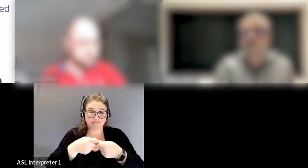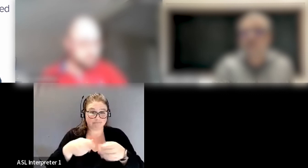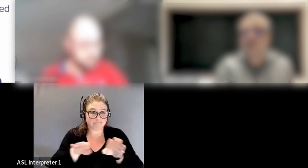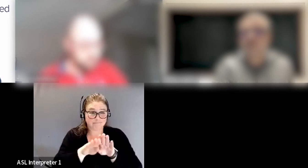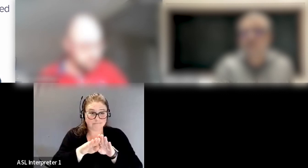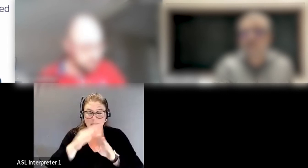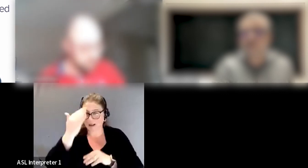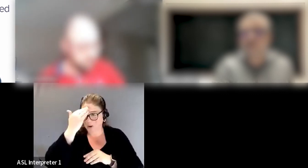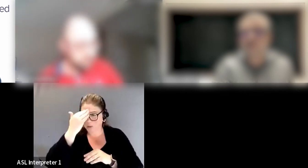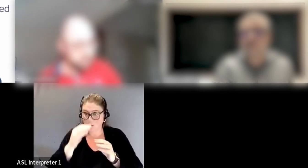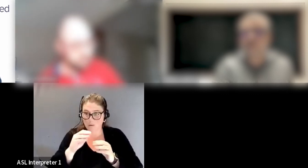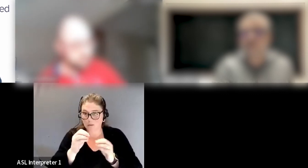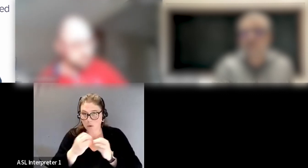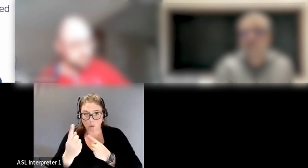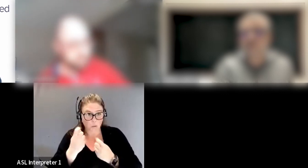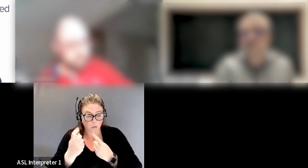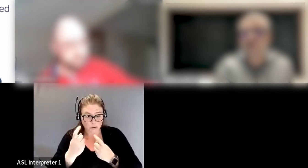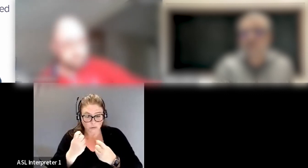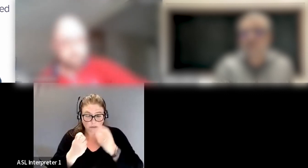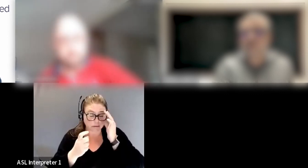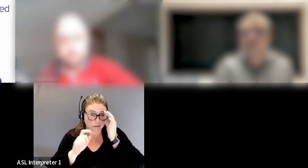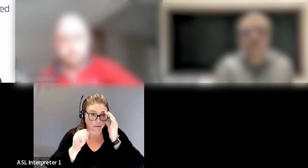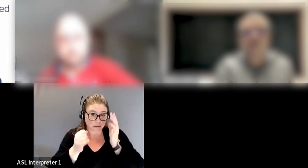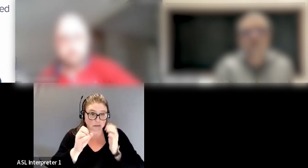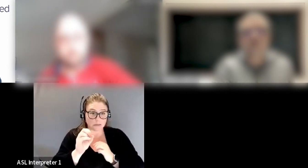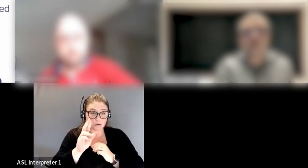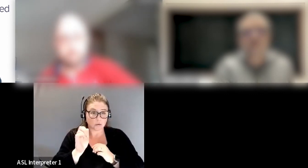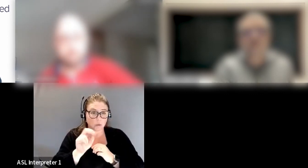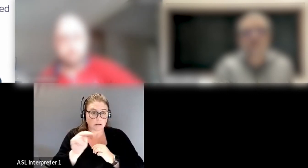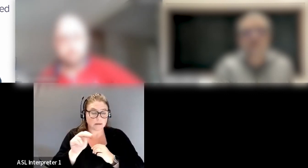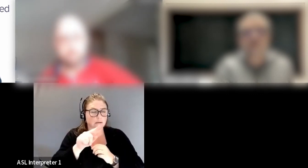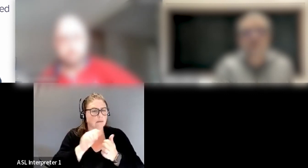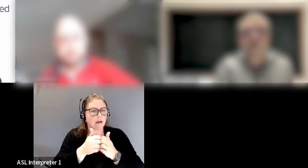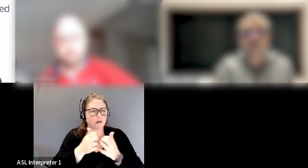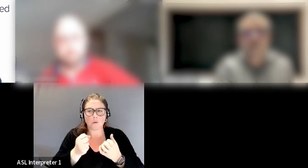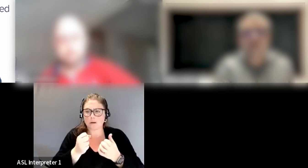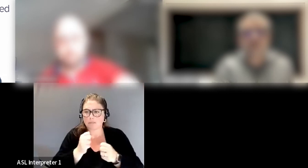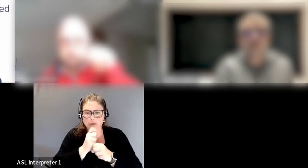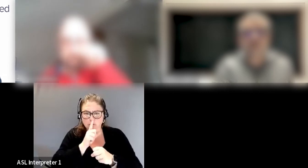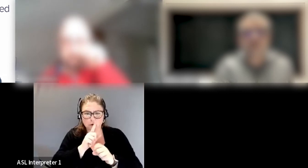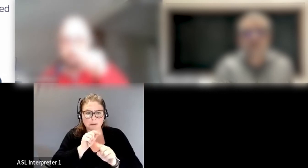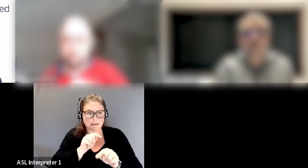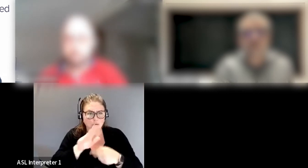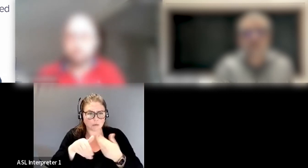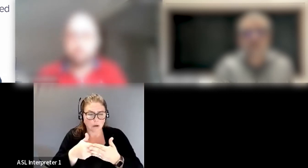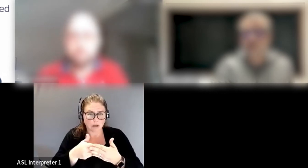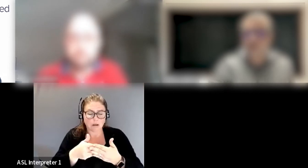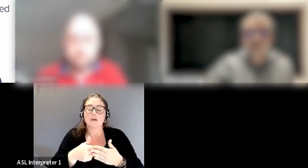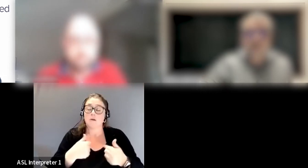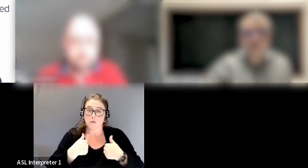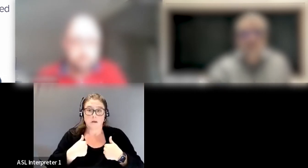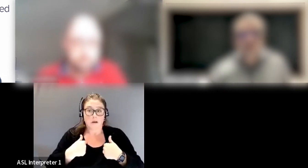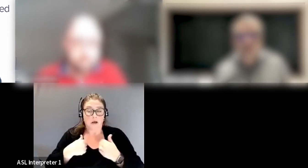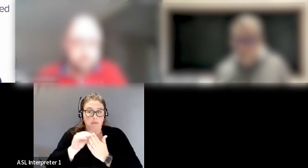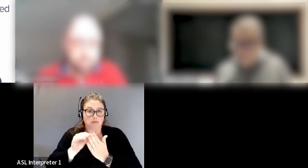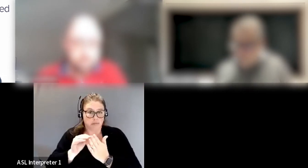more questions. Jordan, how did you want to deal with that afterwards? I've taken note of all of the questions asked